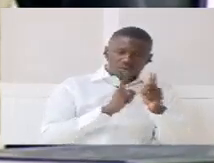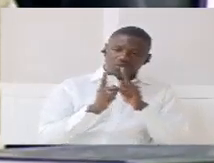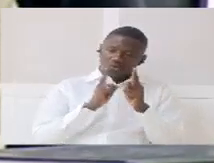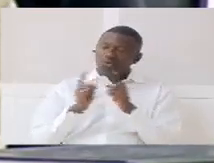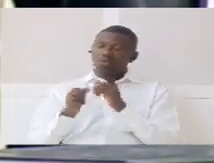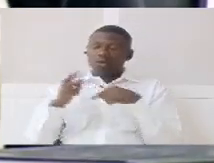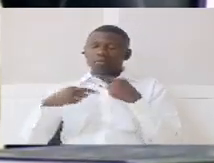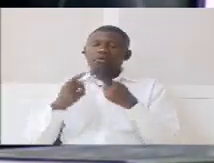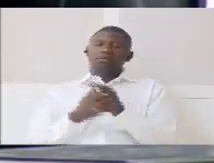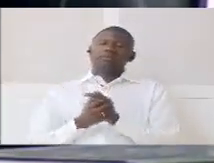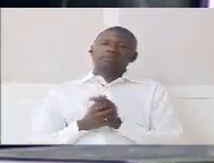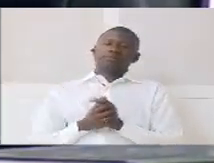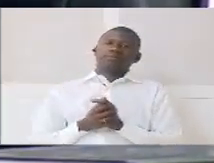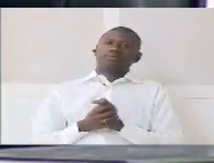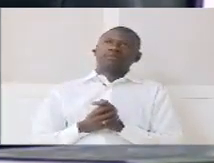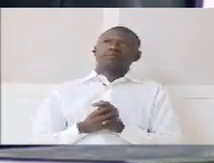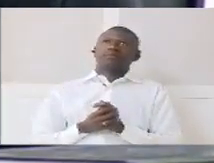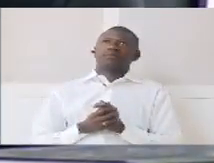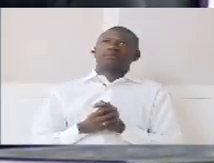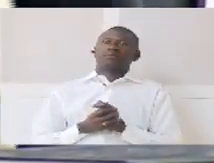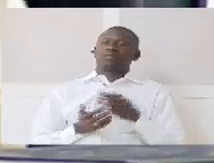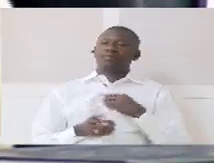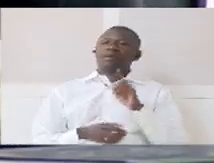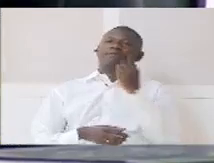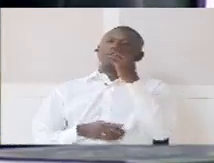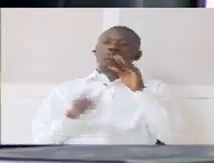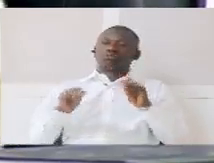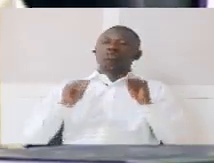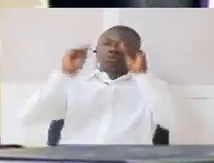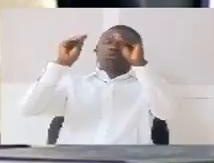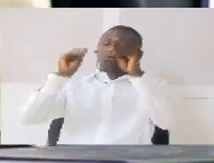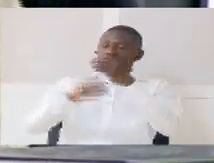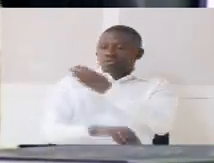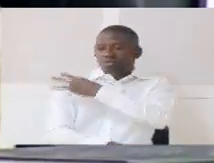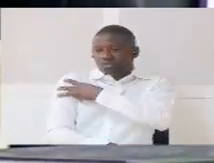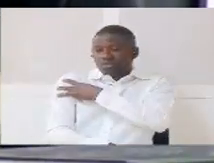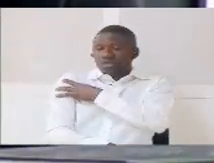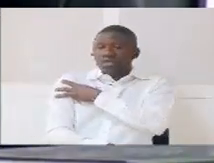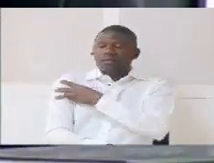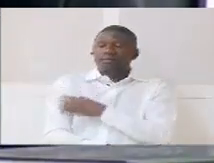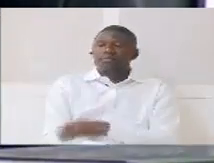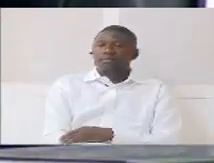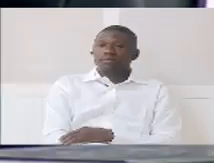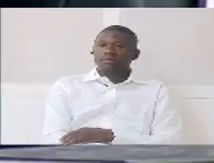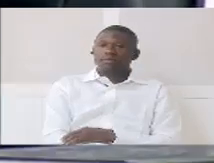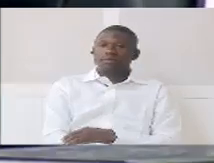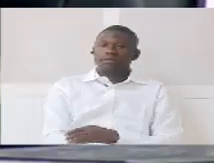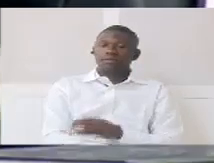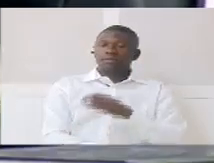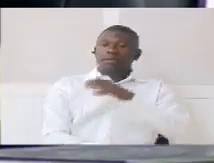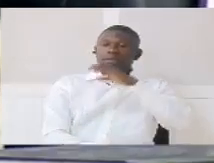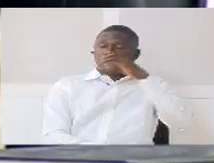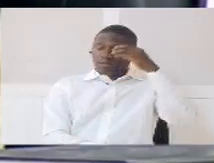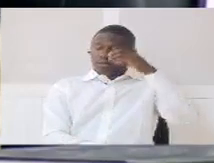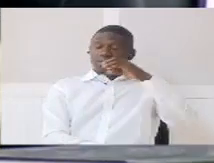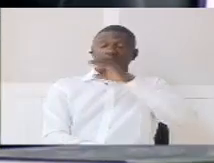to tell them the conditions that existed. Promotion to sergeant from. Even my promotion to a sergeant. Chief Justice. The Chief